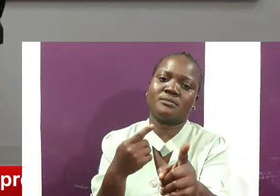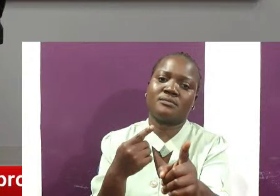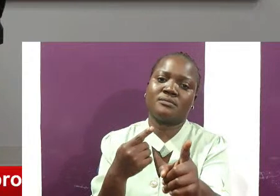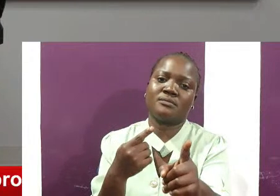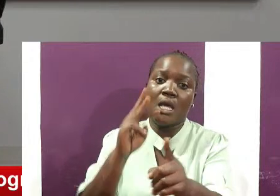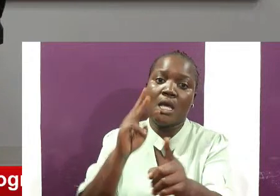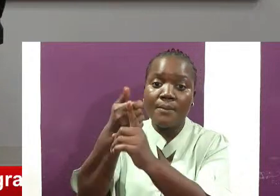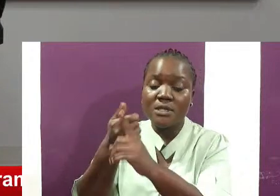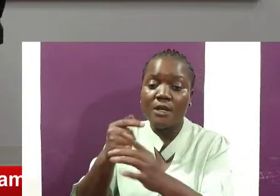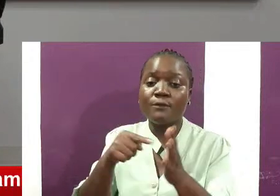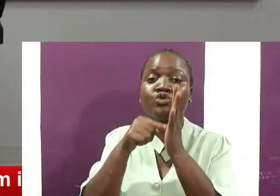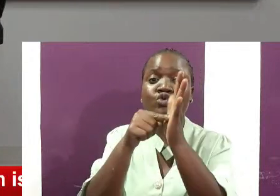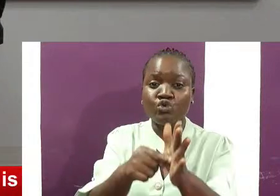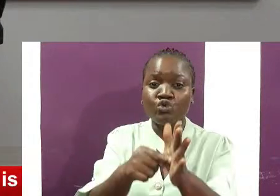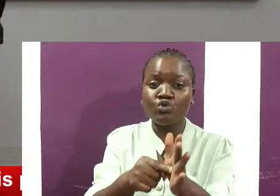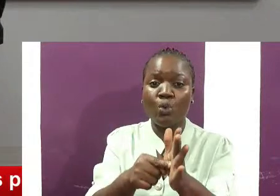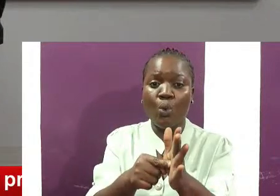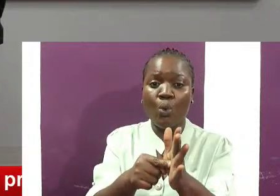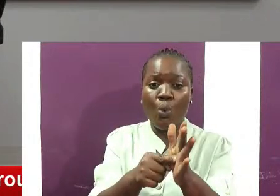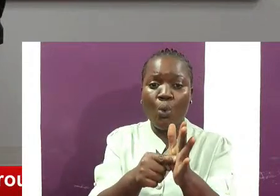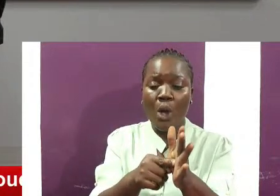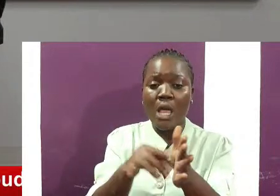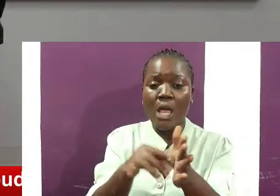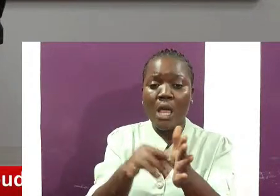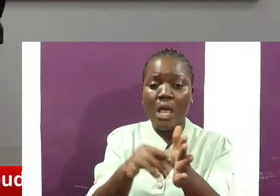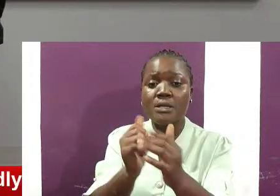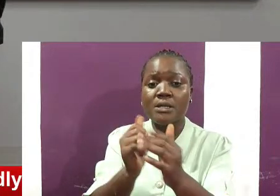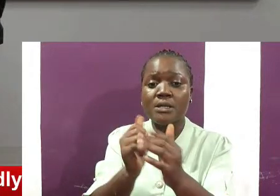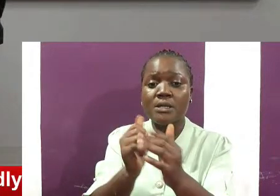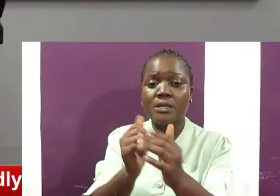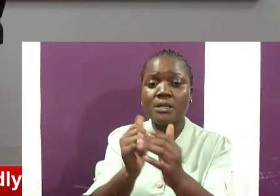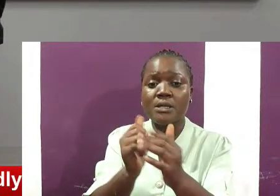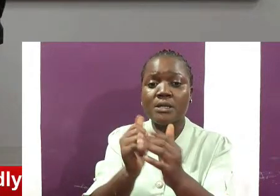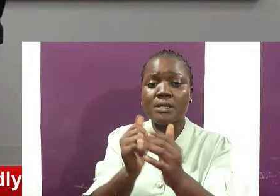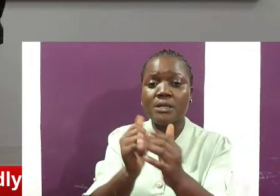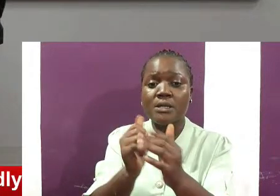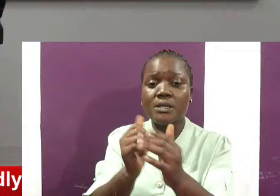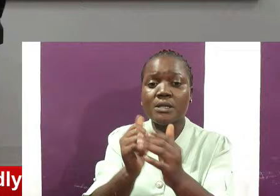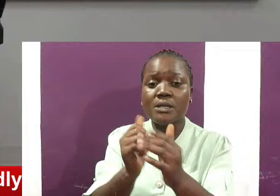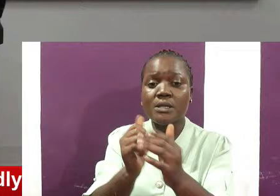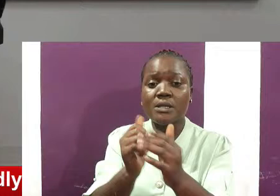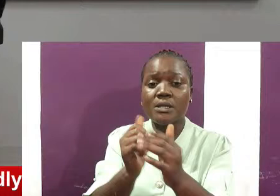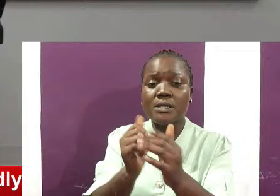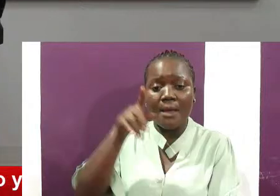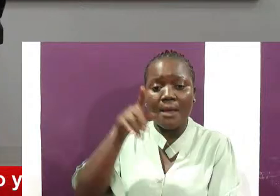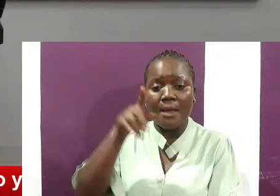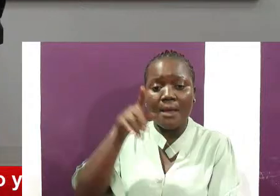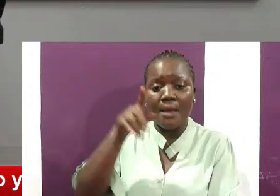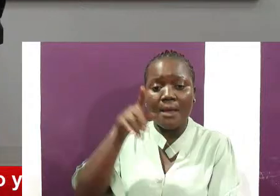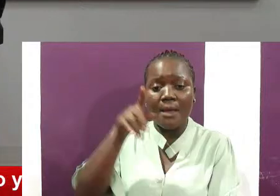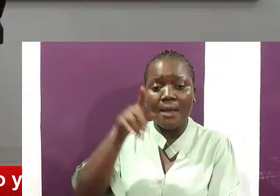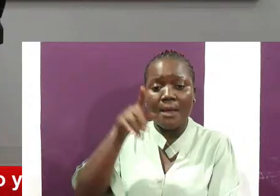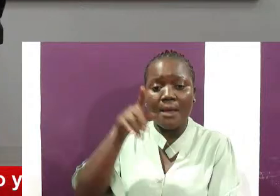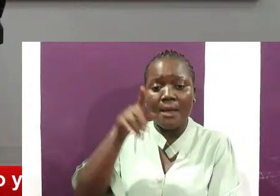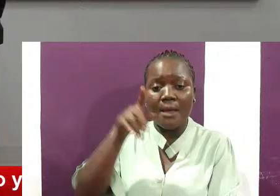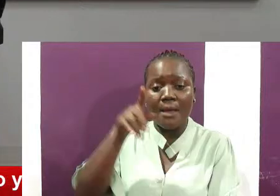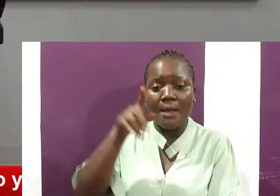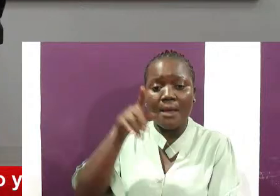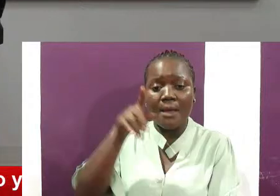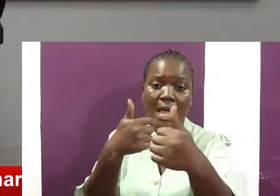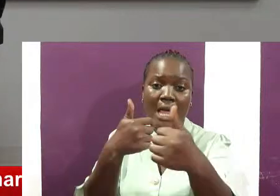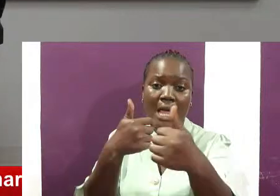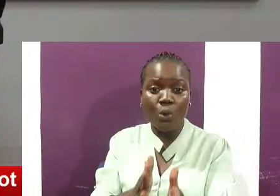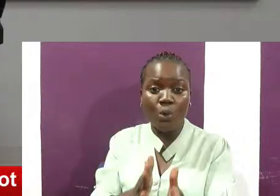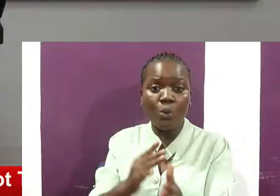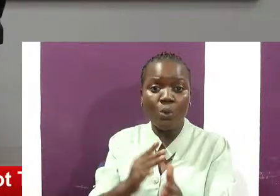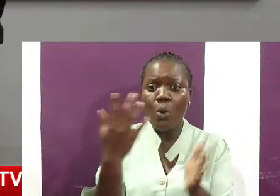will of my Father in heaven is my brother and sister and mother. Now, on the inside, actually, now, some of you so, and